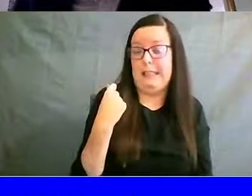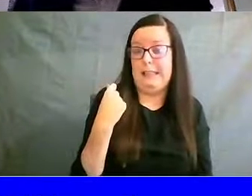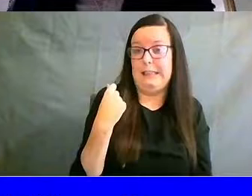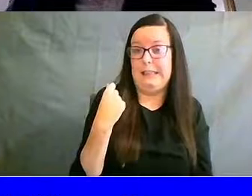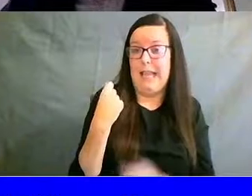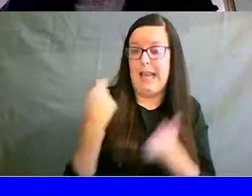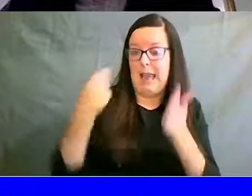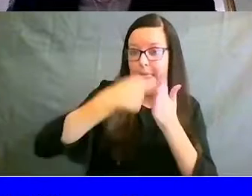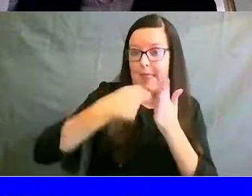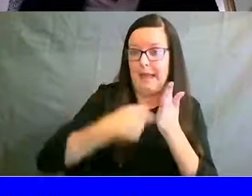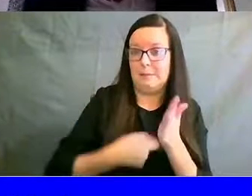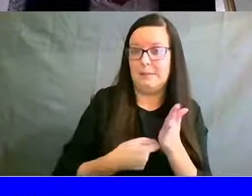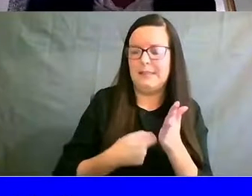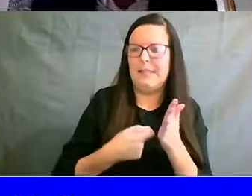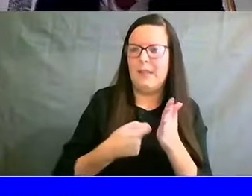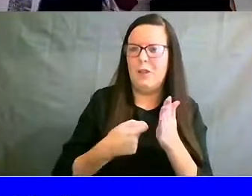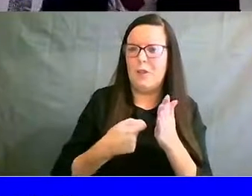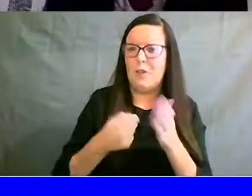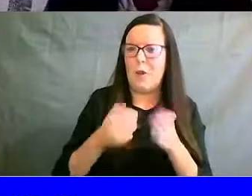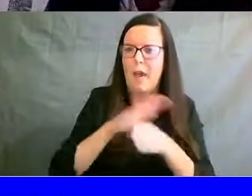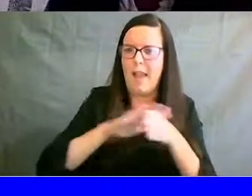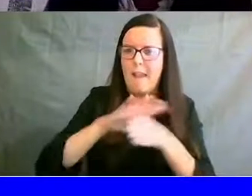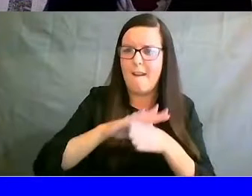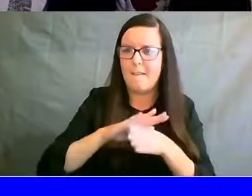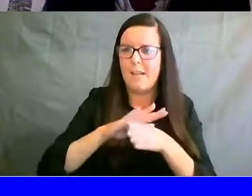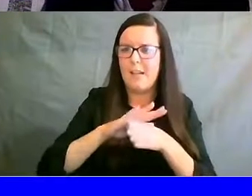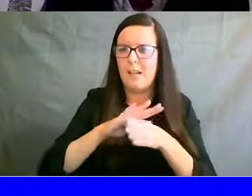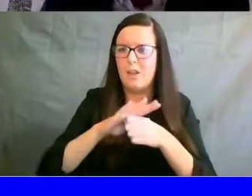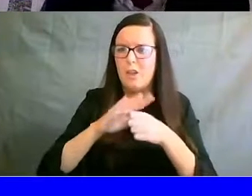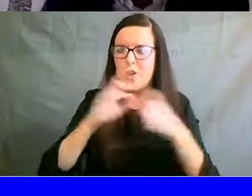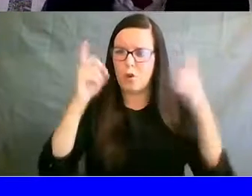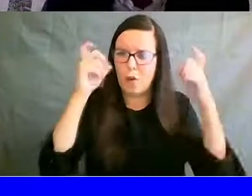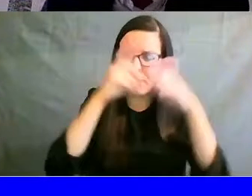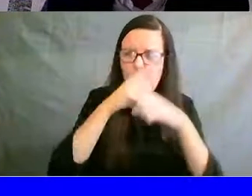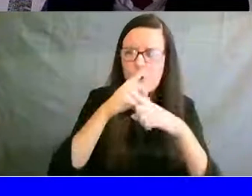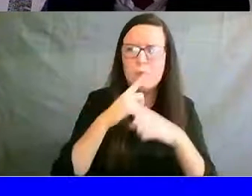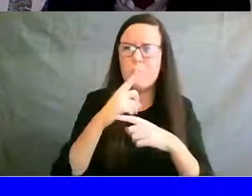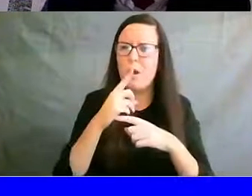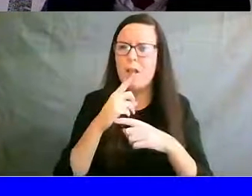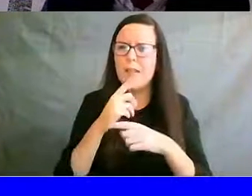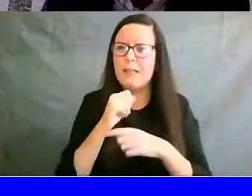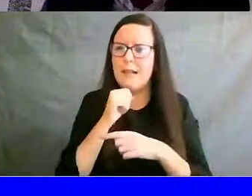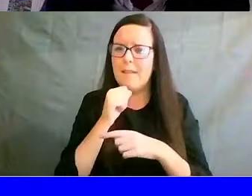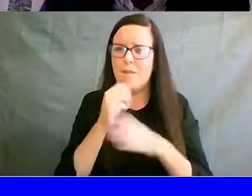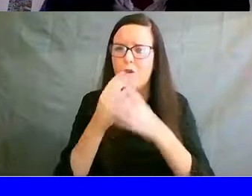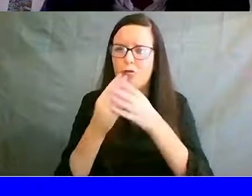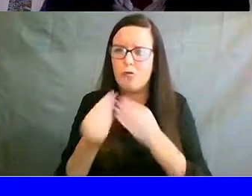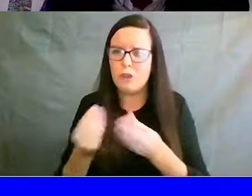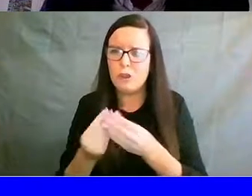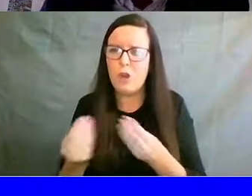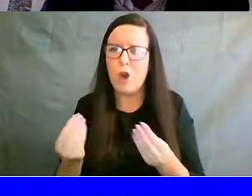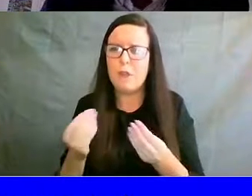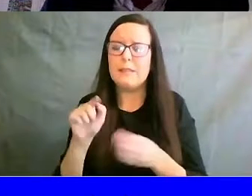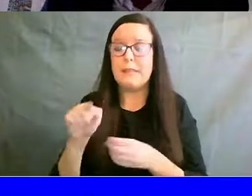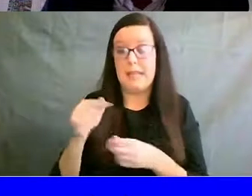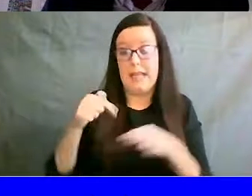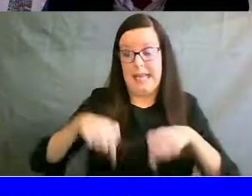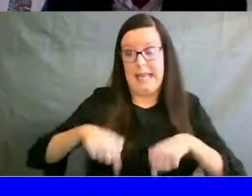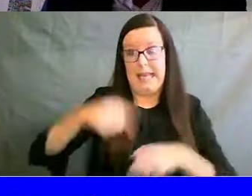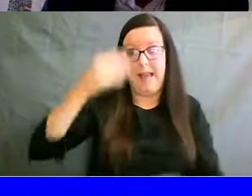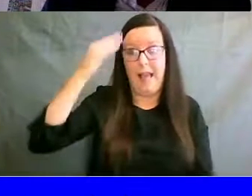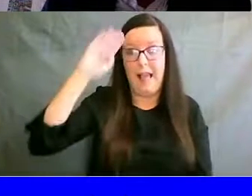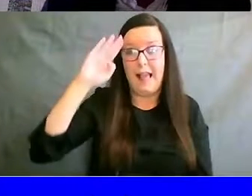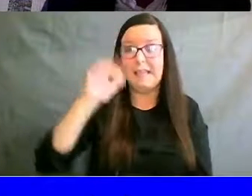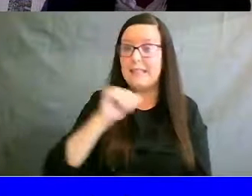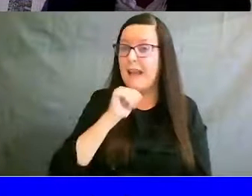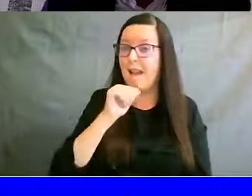only is the area confused, it is also under-resourced. And in Ireland, we have no provision at